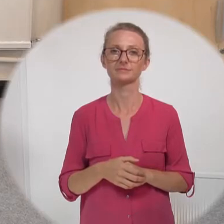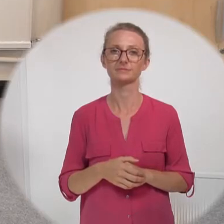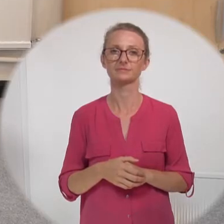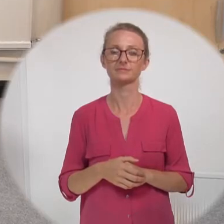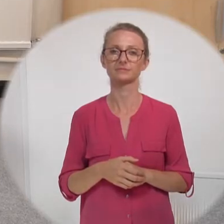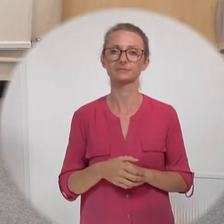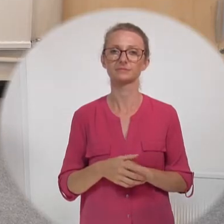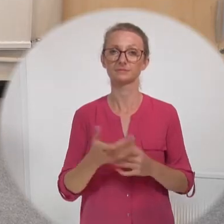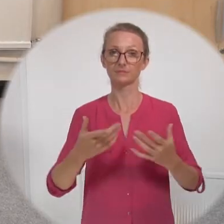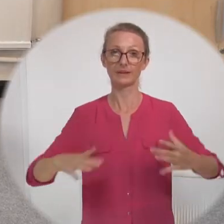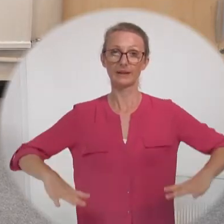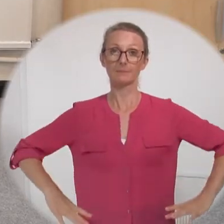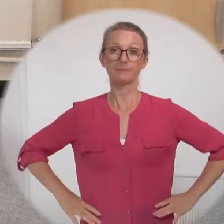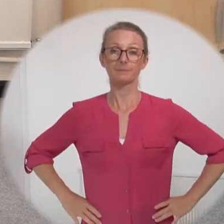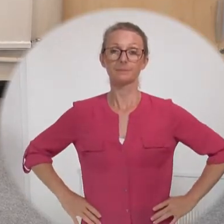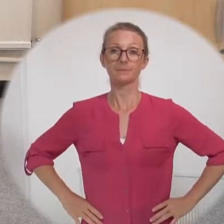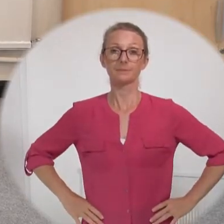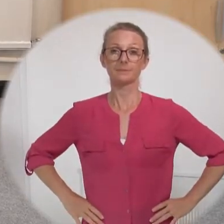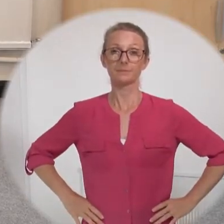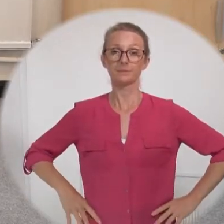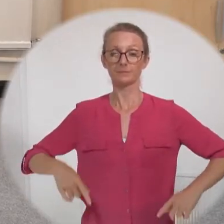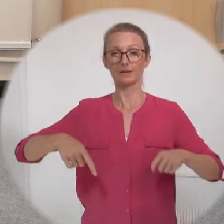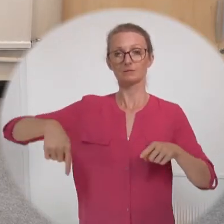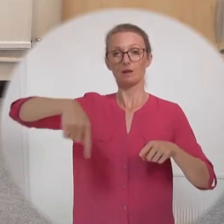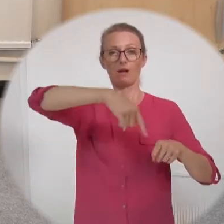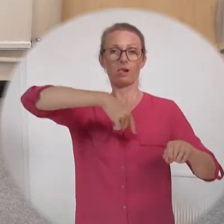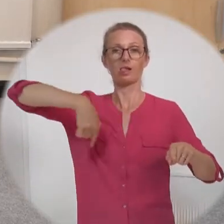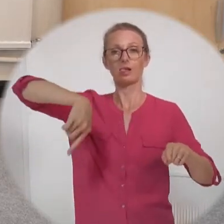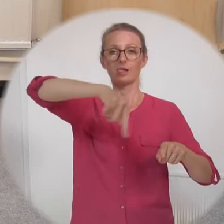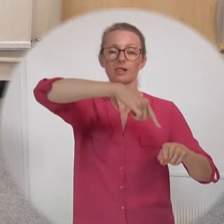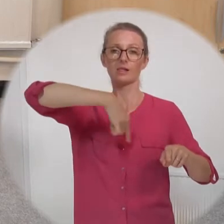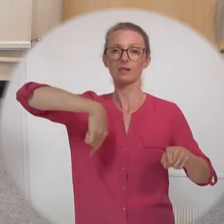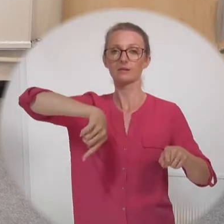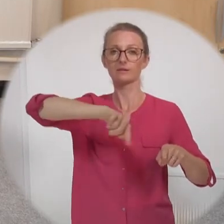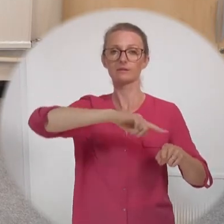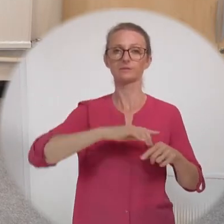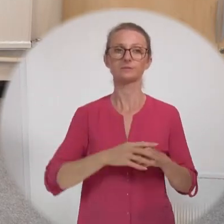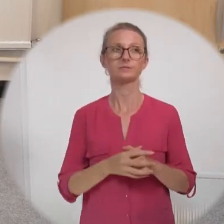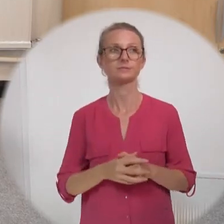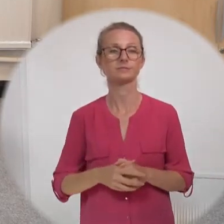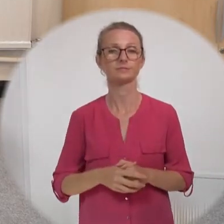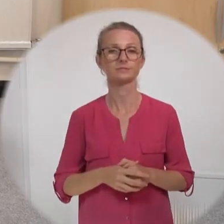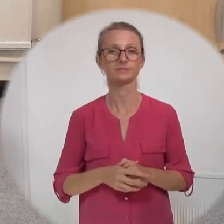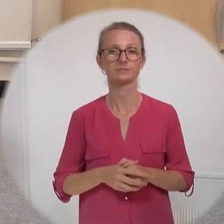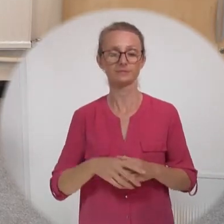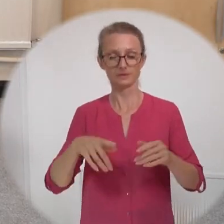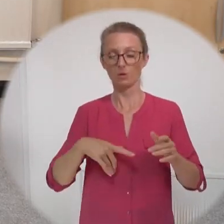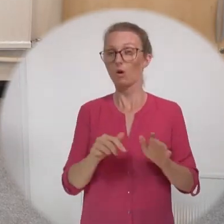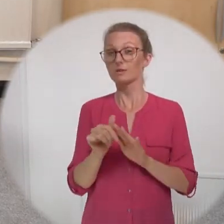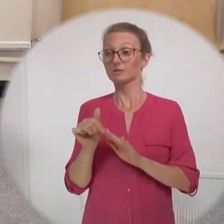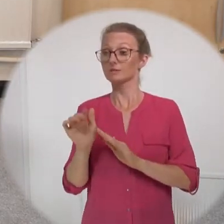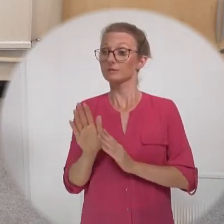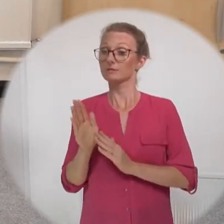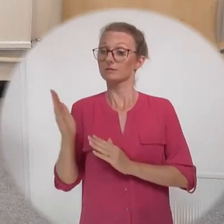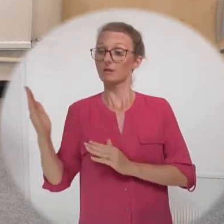Okay, hands on the hips and circle the hips. So we're going to the side, to the front, to the